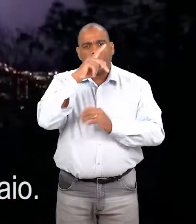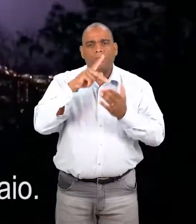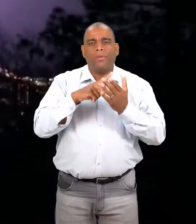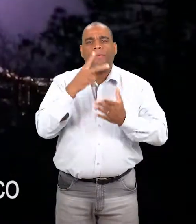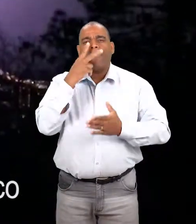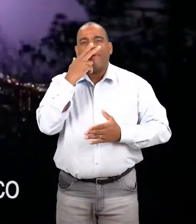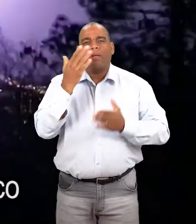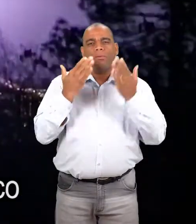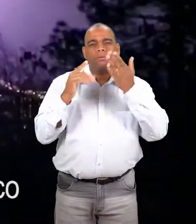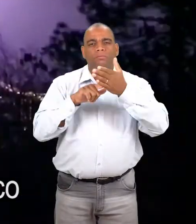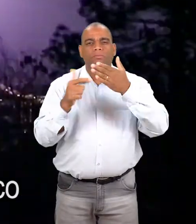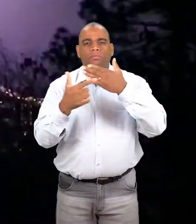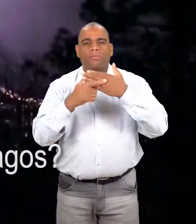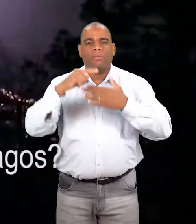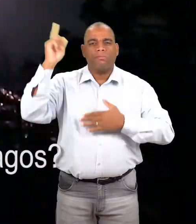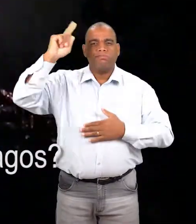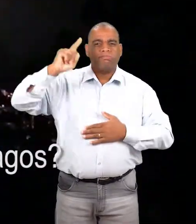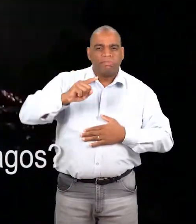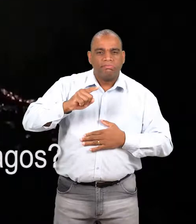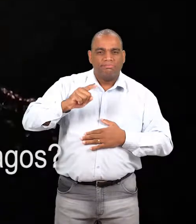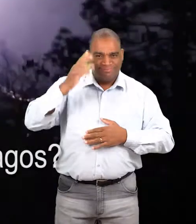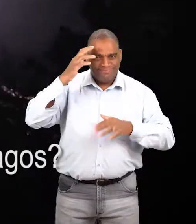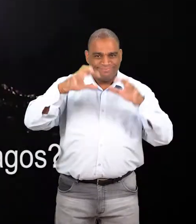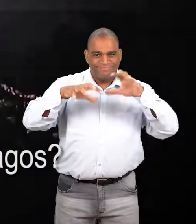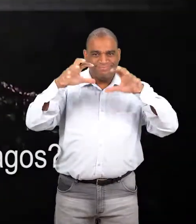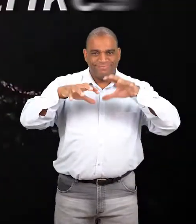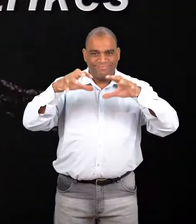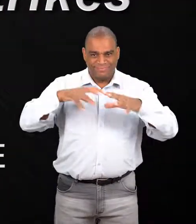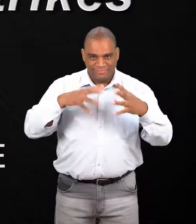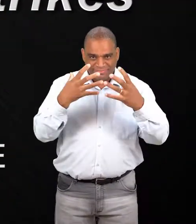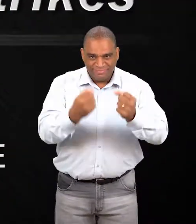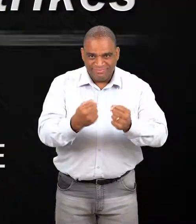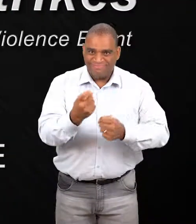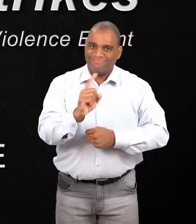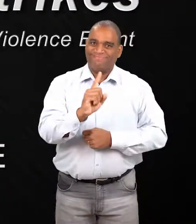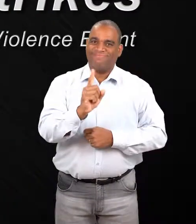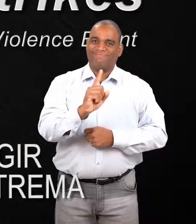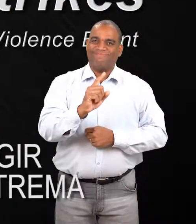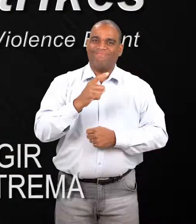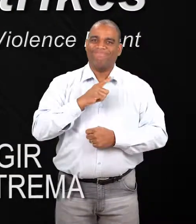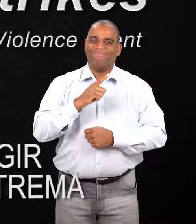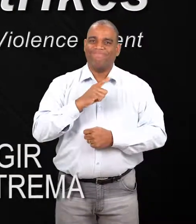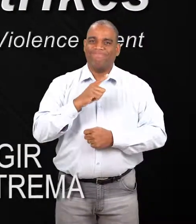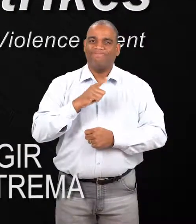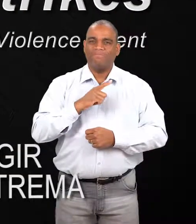lightning. But how many of us would stand next to a metal pole in a lightning storm?